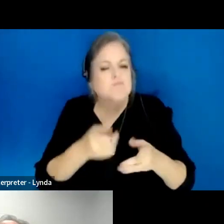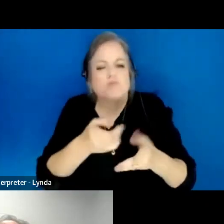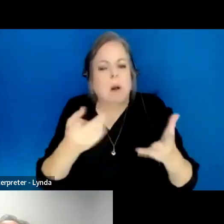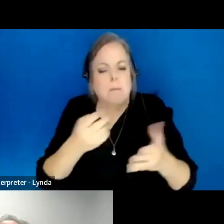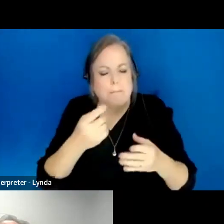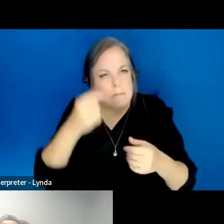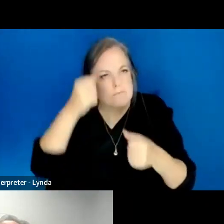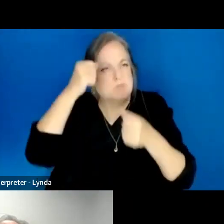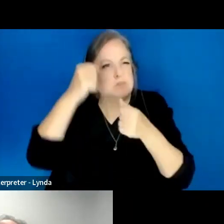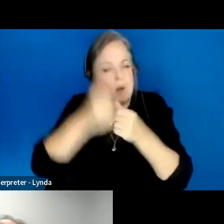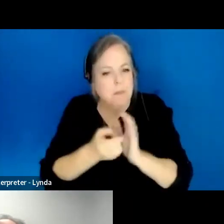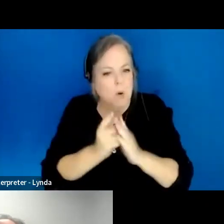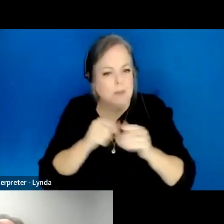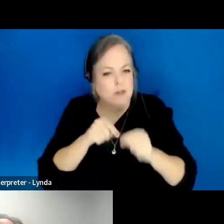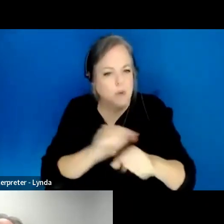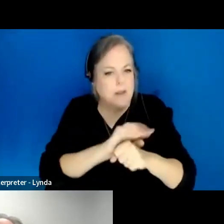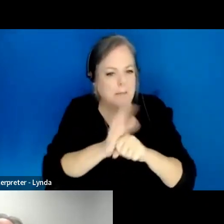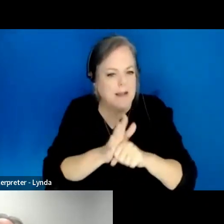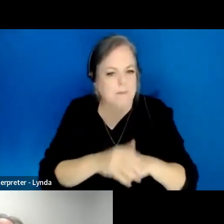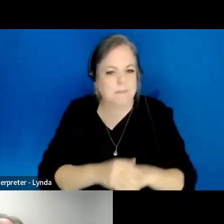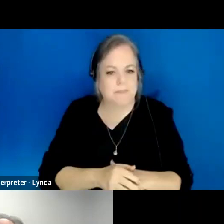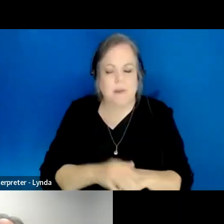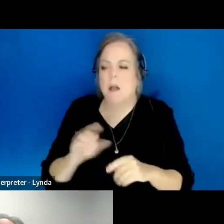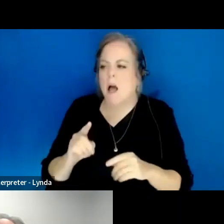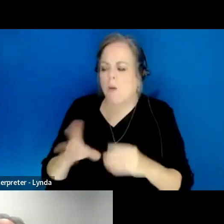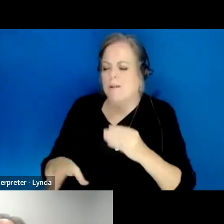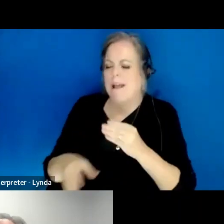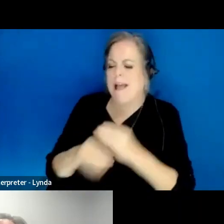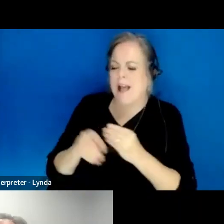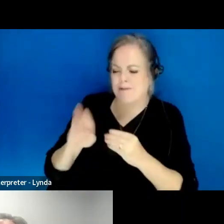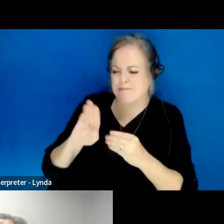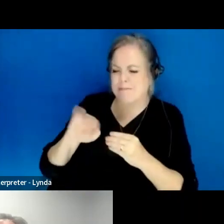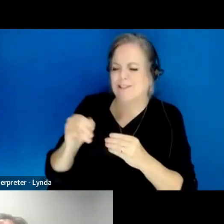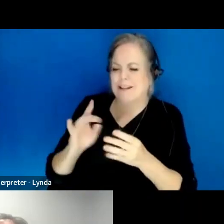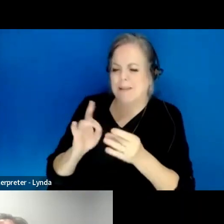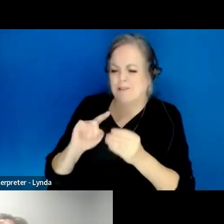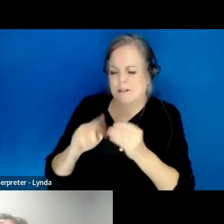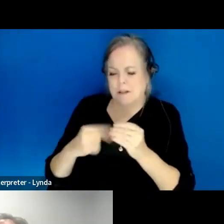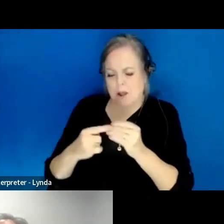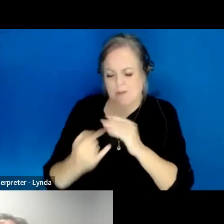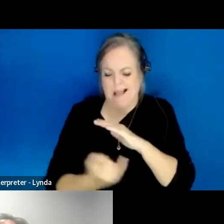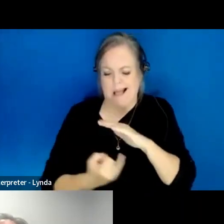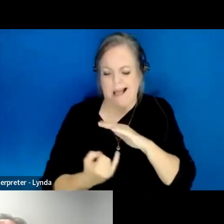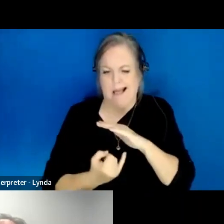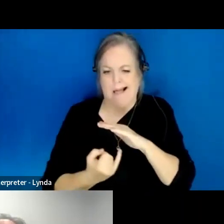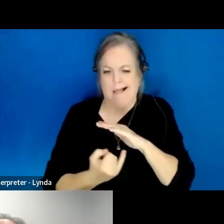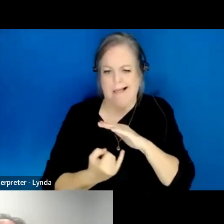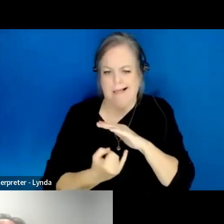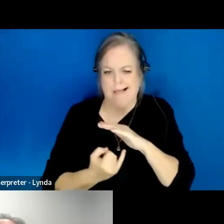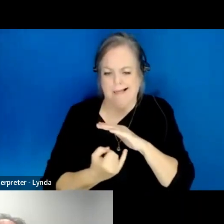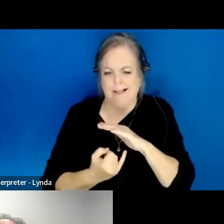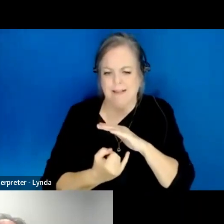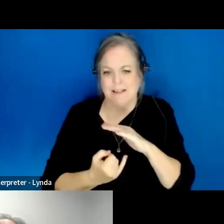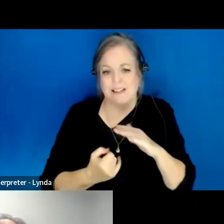pandemic? I want to piggyback off of what DJ said about the isolation. We actually